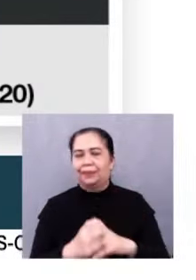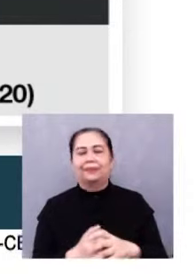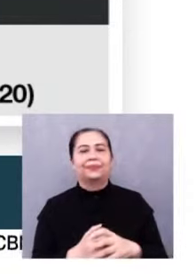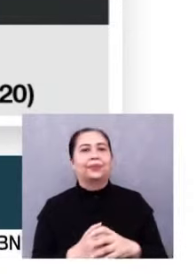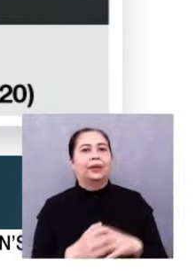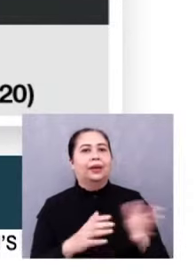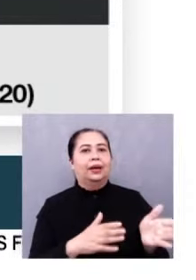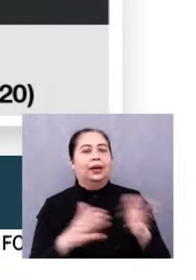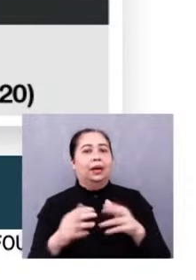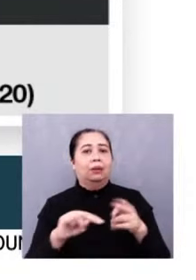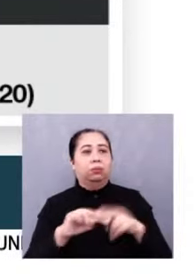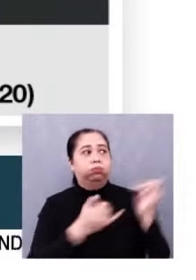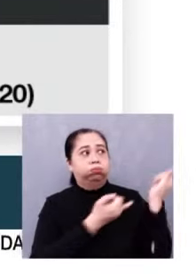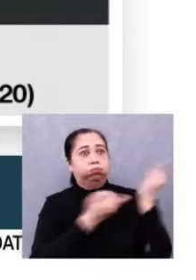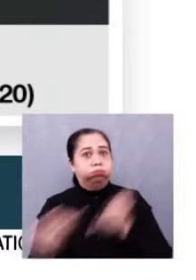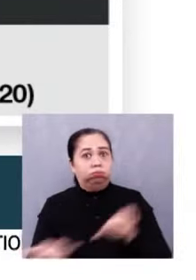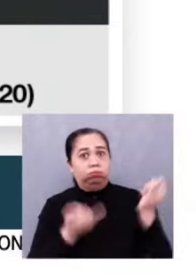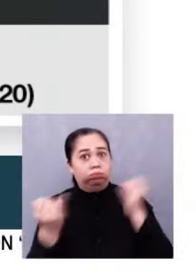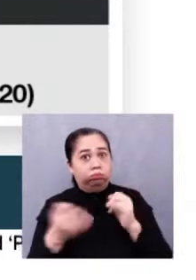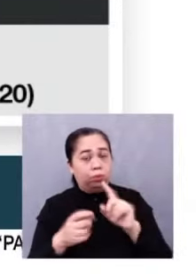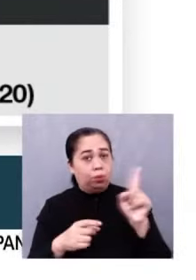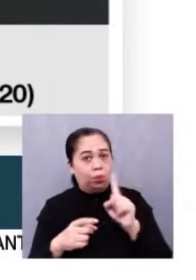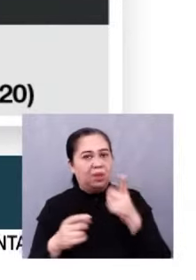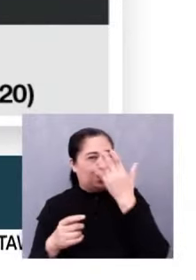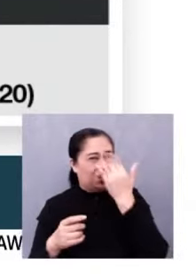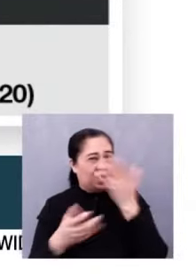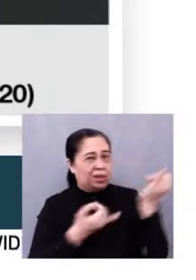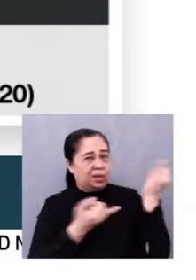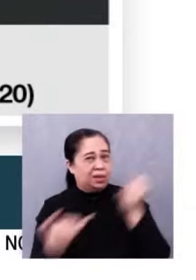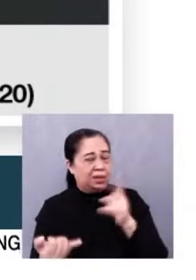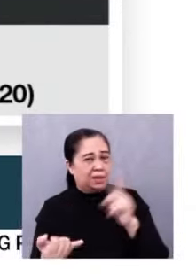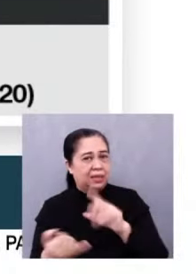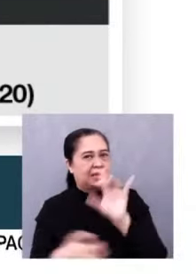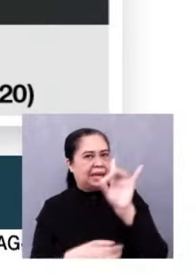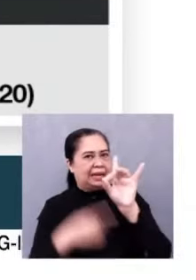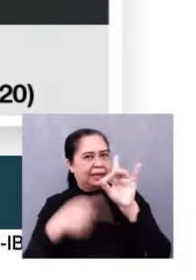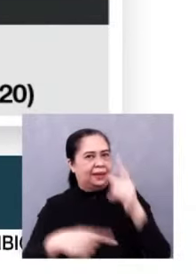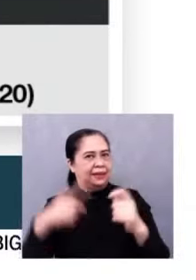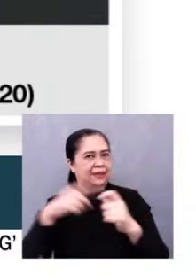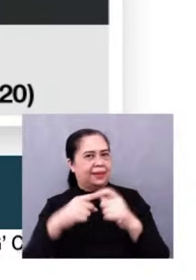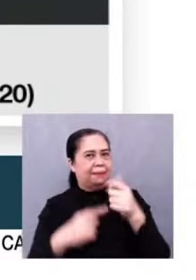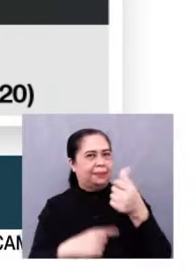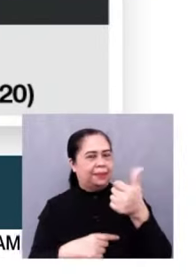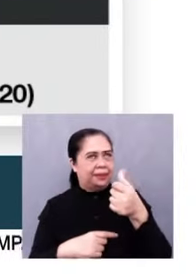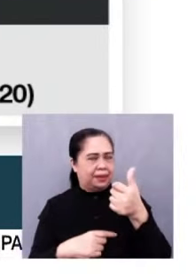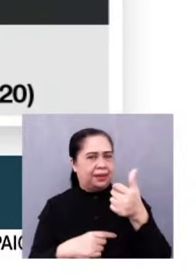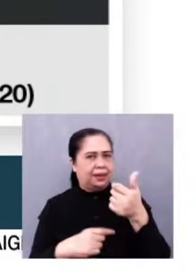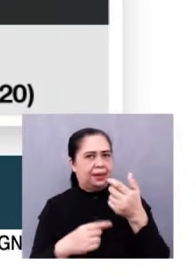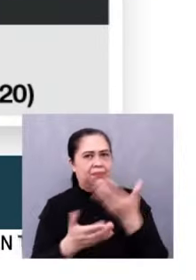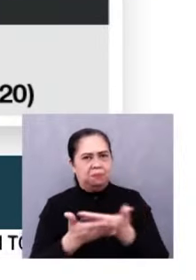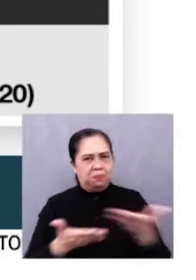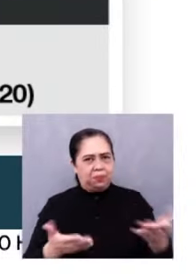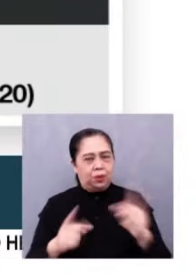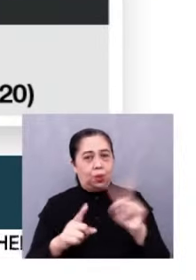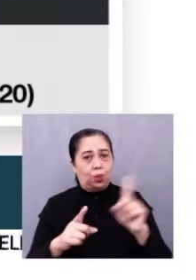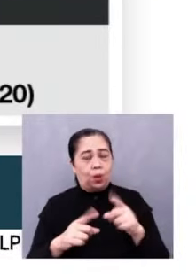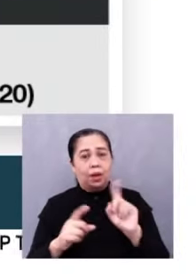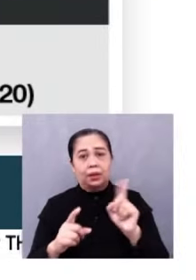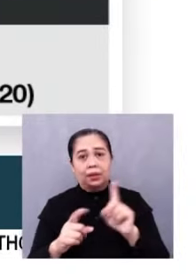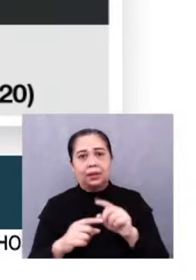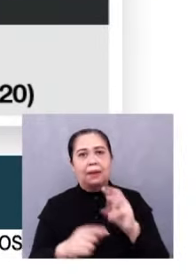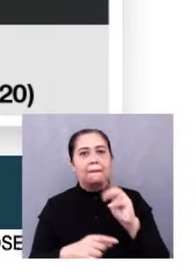of imported goods was due to an increase in eight of the top 10 major commodity groups, which was led by mineral